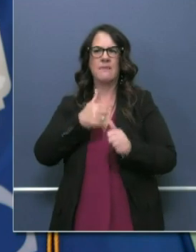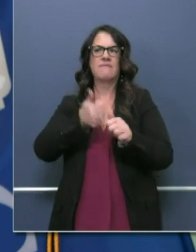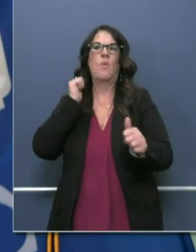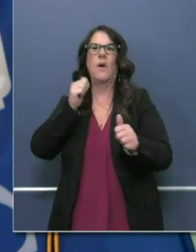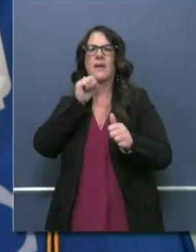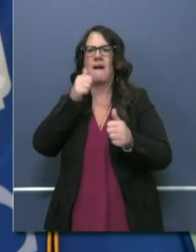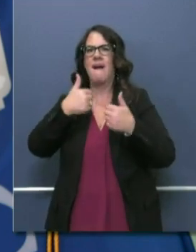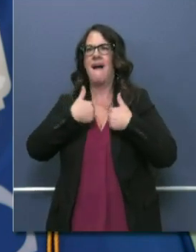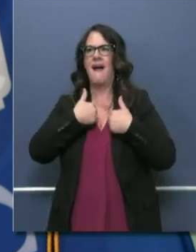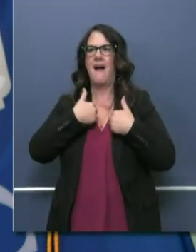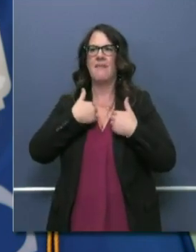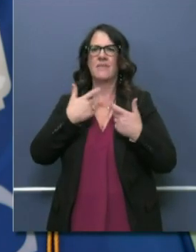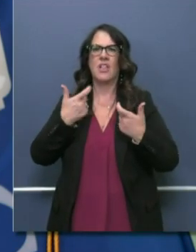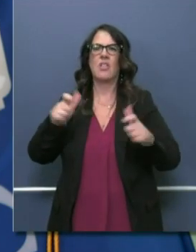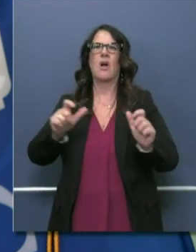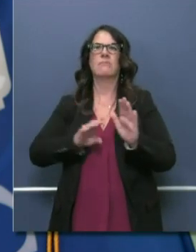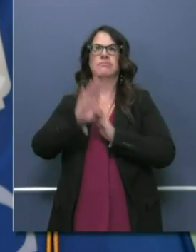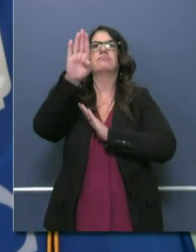state.